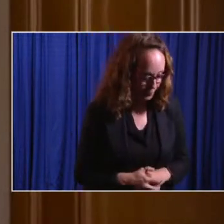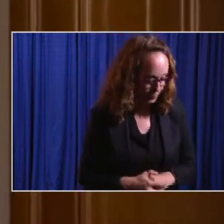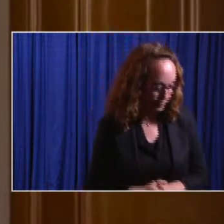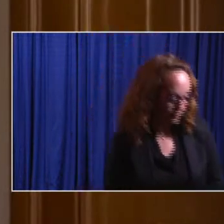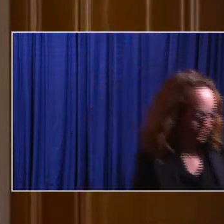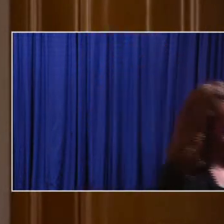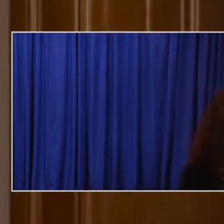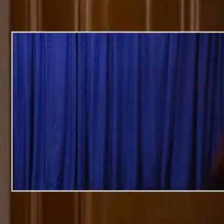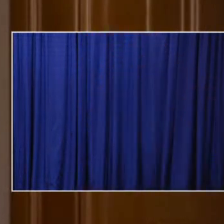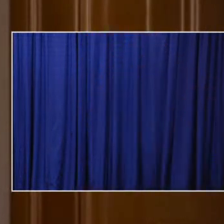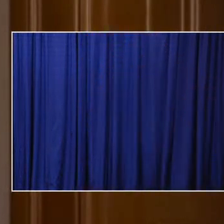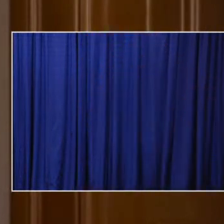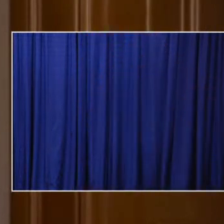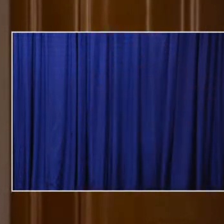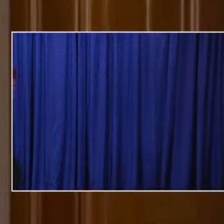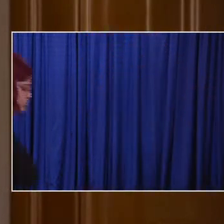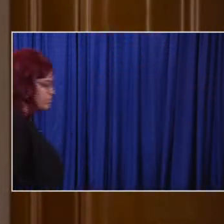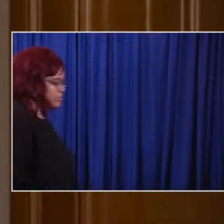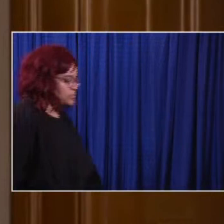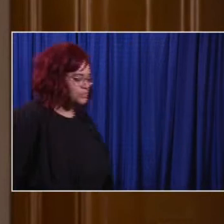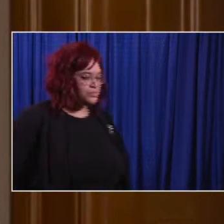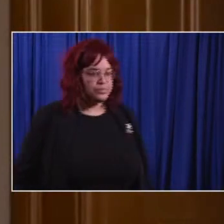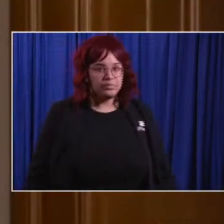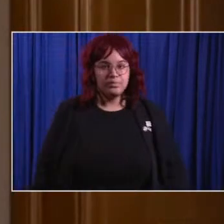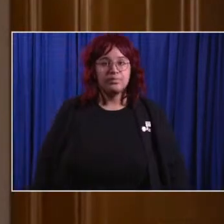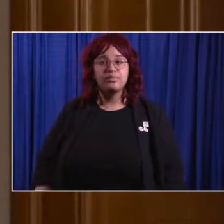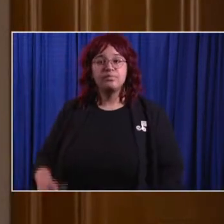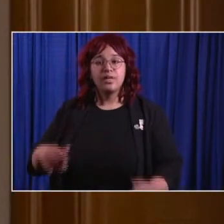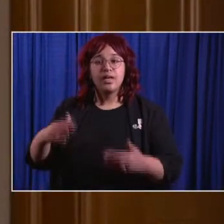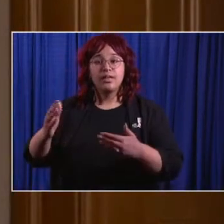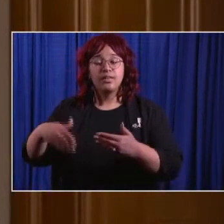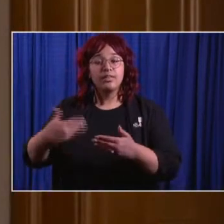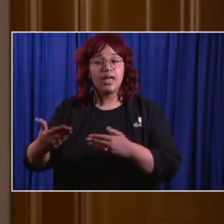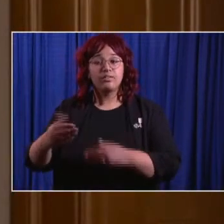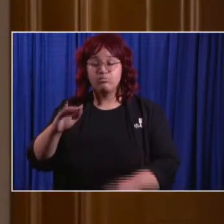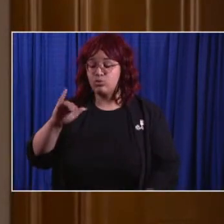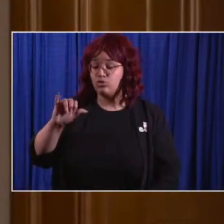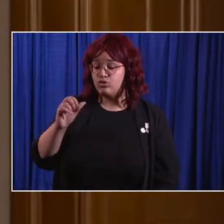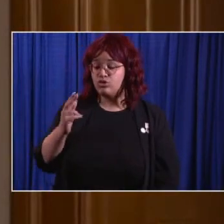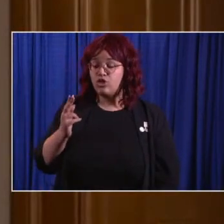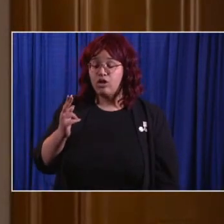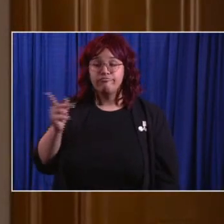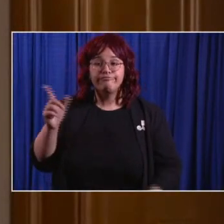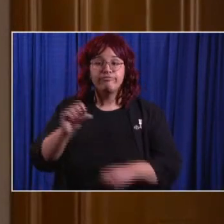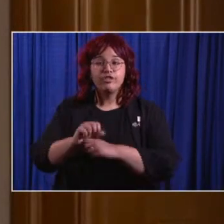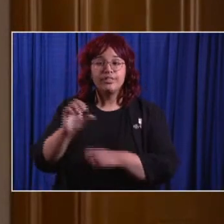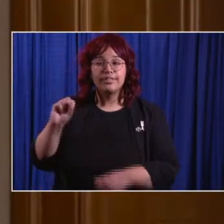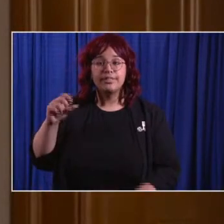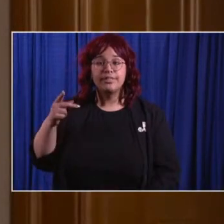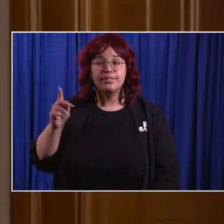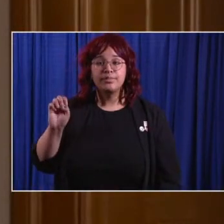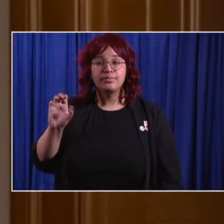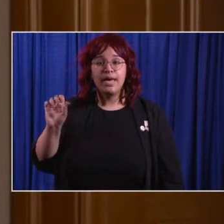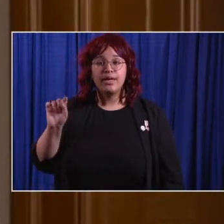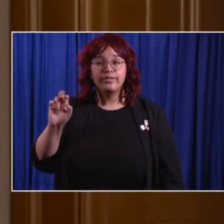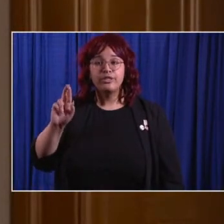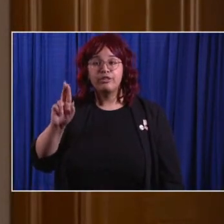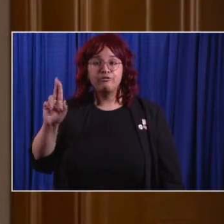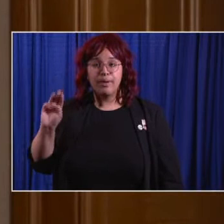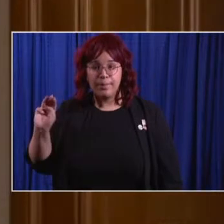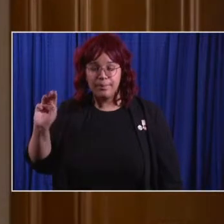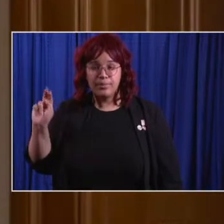Next question is from Josh Rottenberg at Spectrum News. Hey, Governor. Wanted to ask you a question